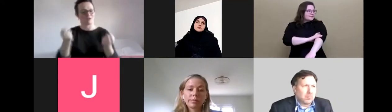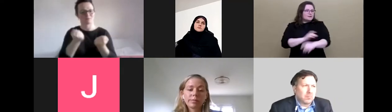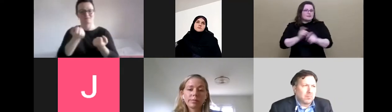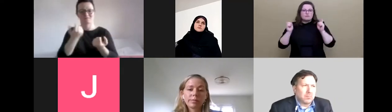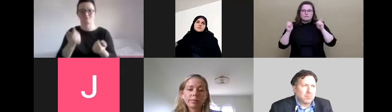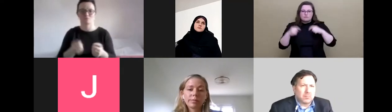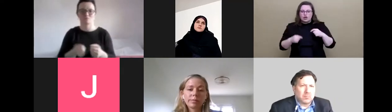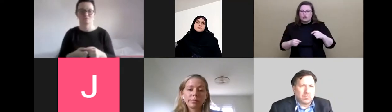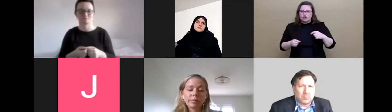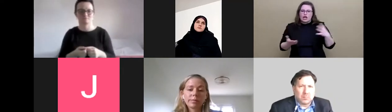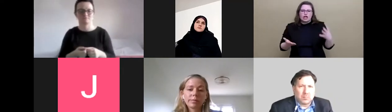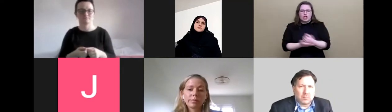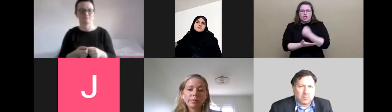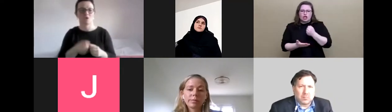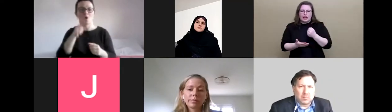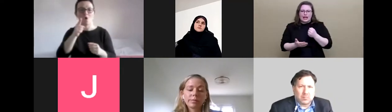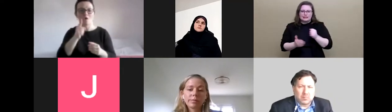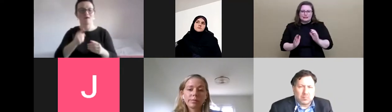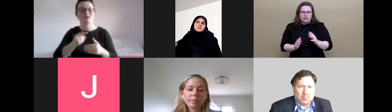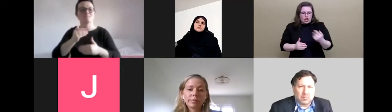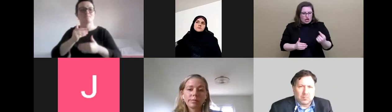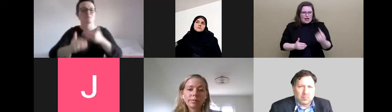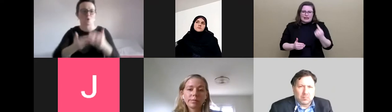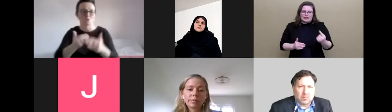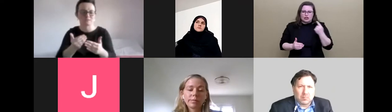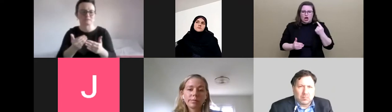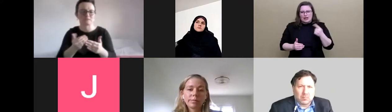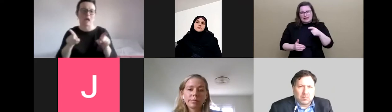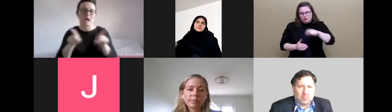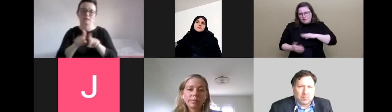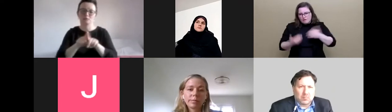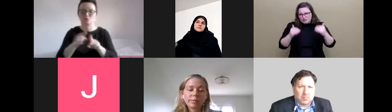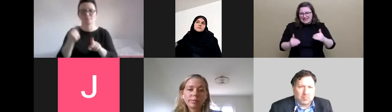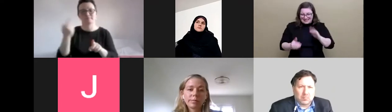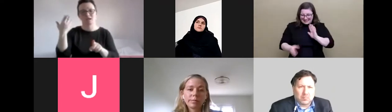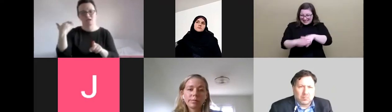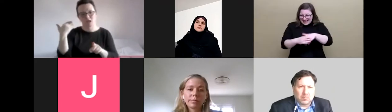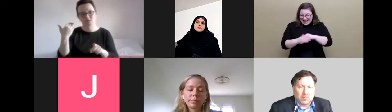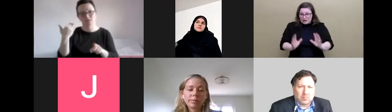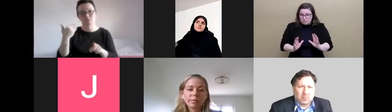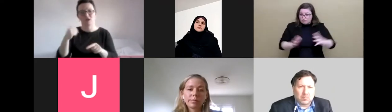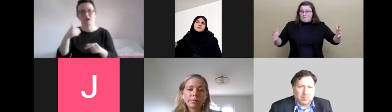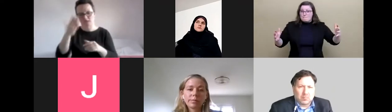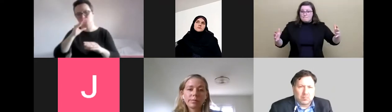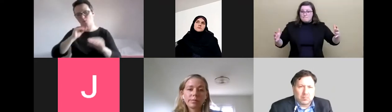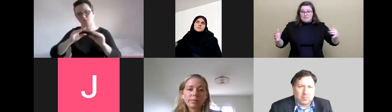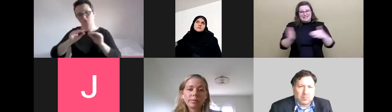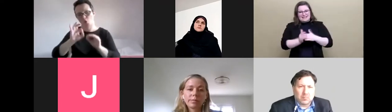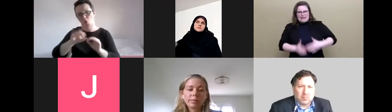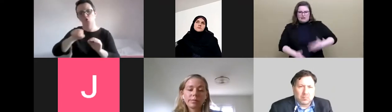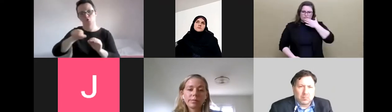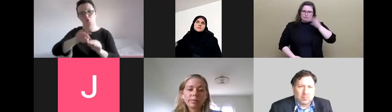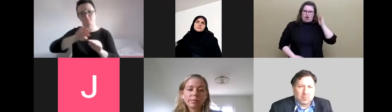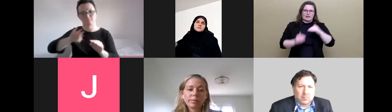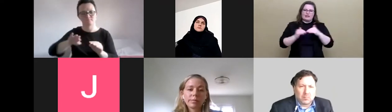engagement of persons with disabilities and to bring it to a satisfying level.